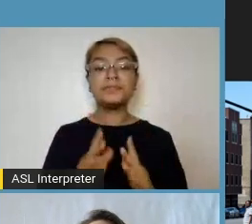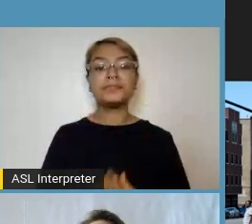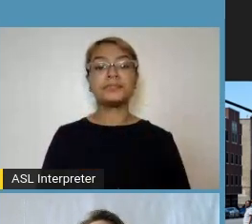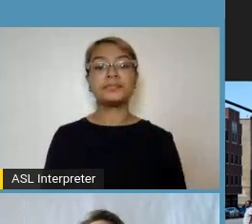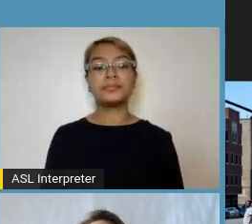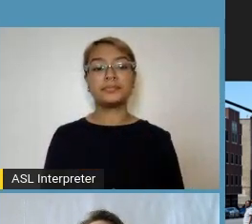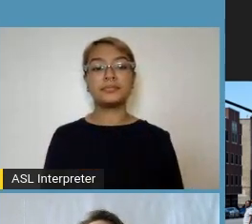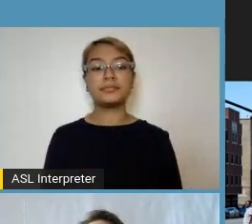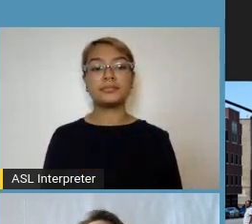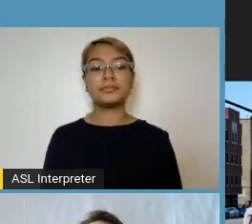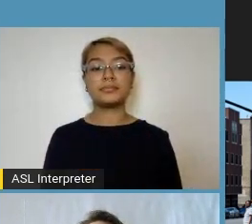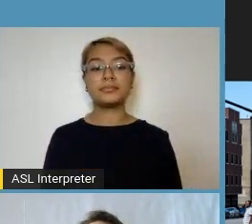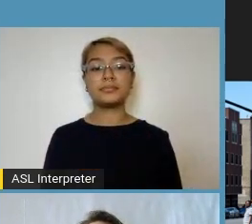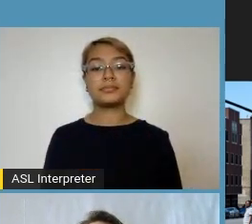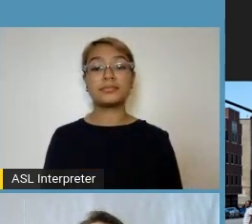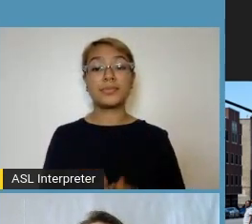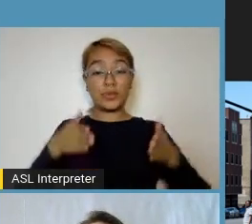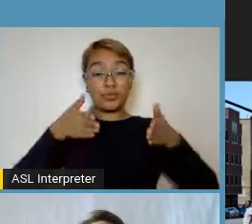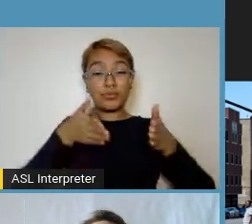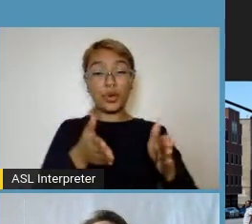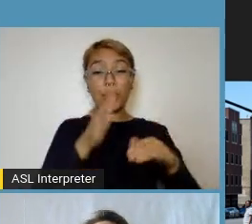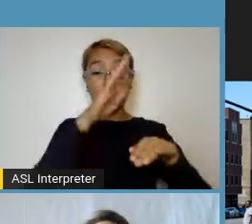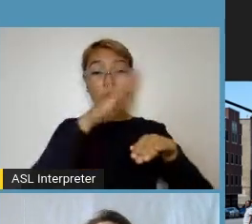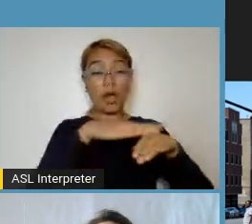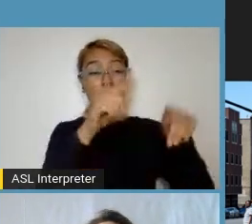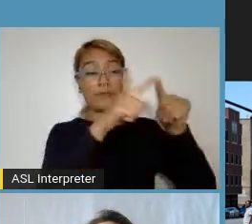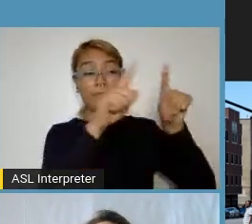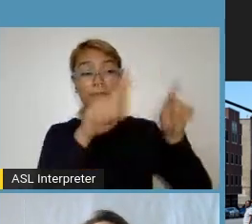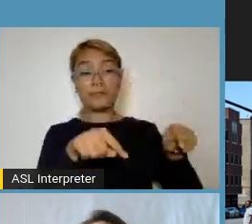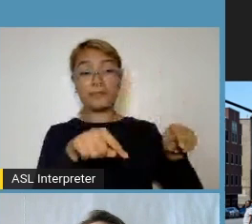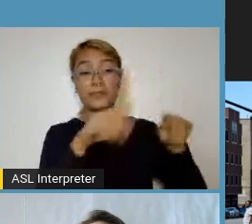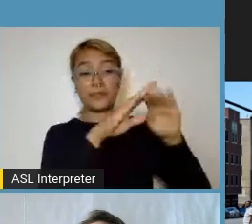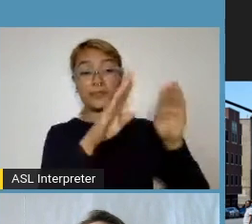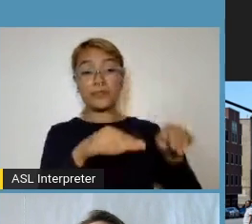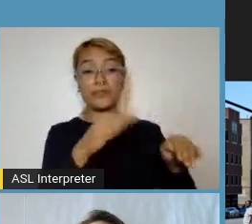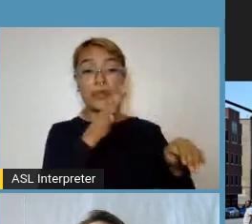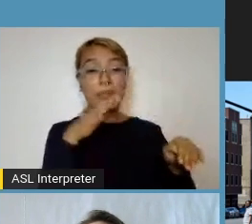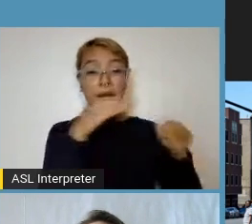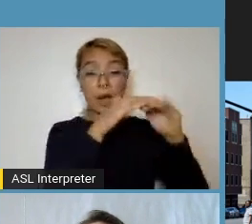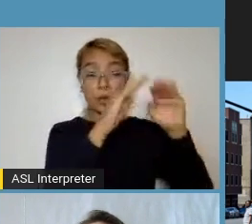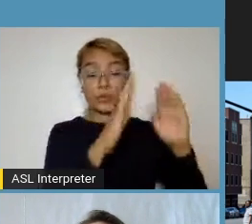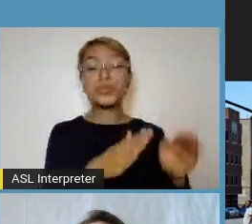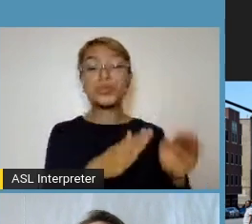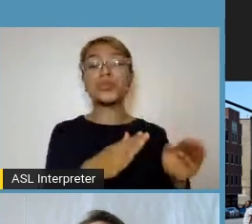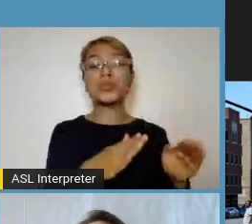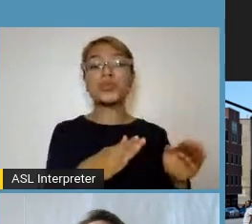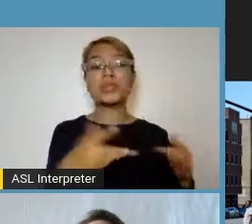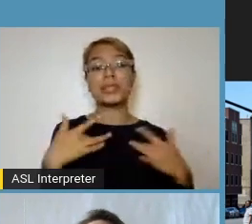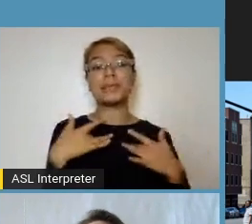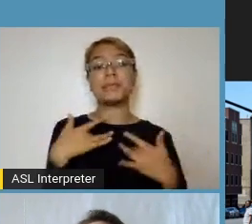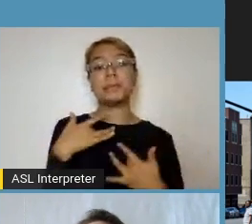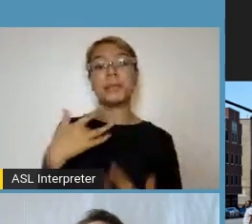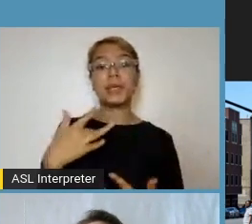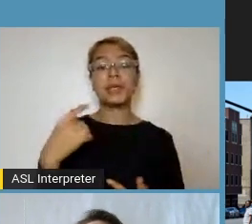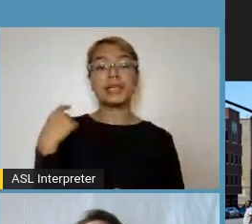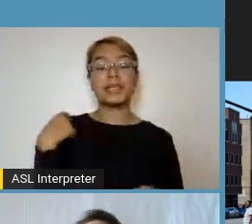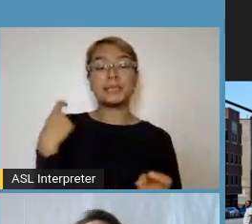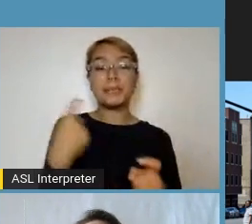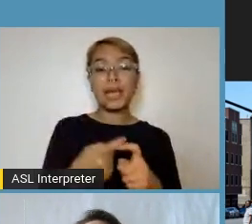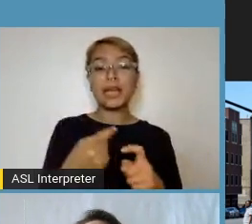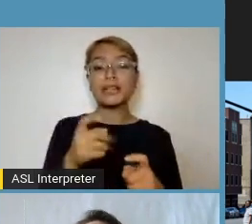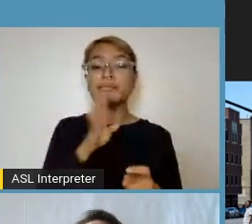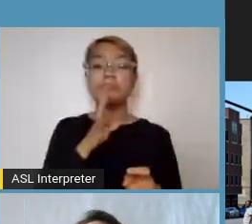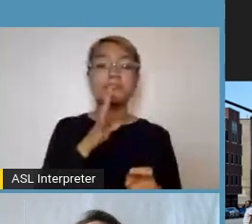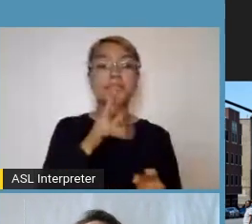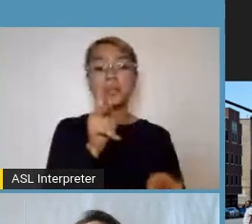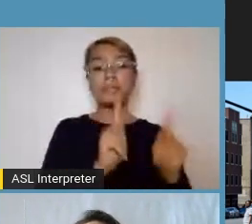the road that the farmhouse sits on. East of Broadway is traditionally where the Spanish-speaking community lives, and west of Broadway